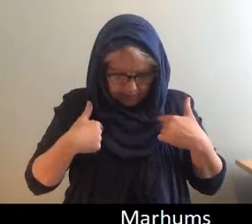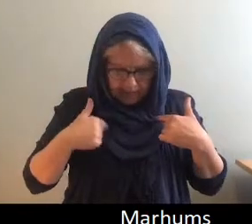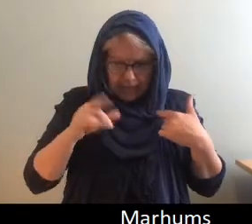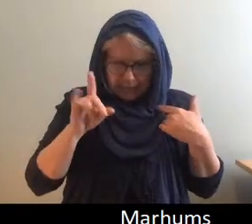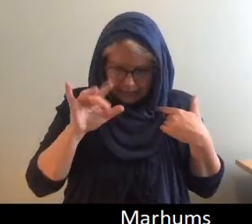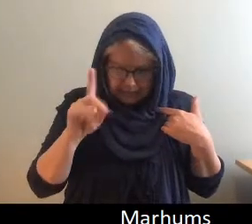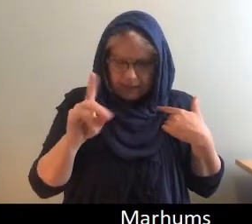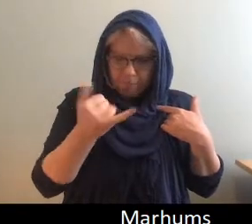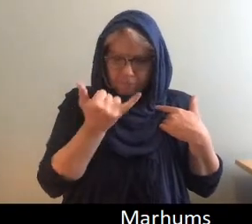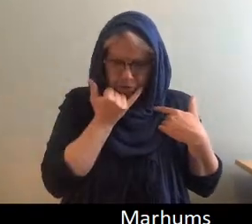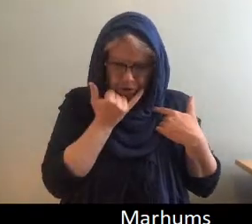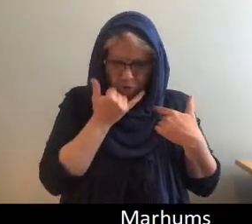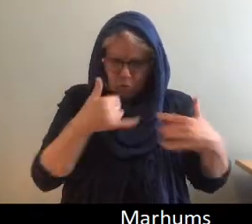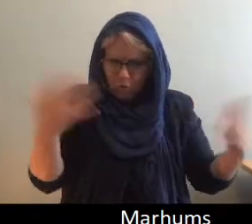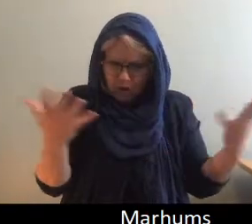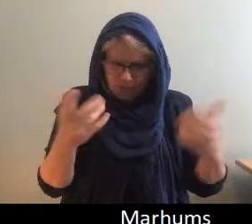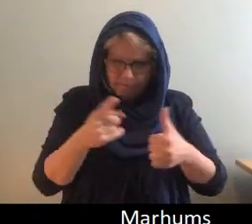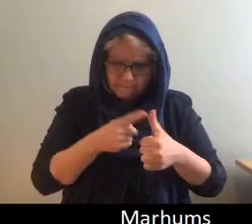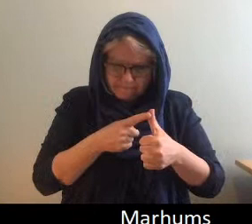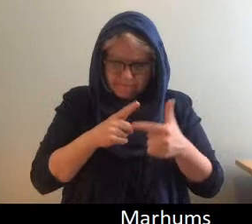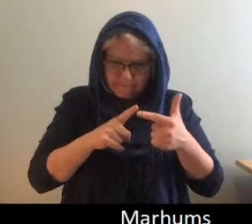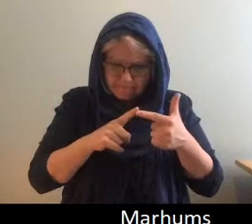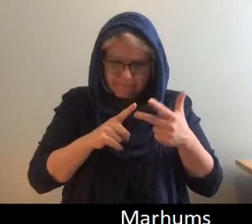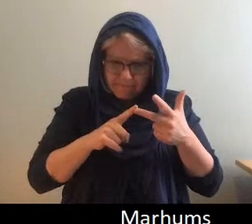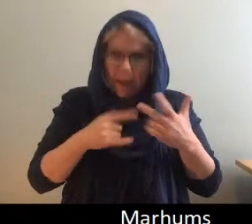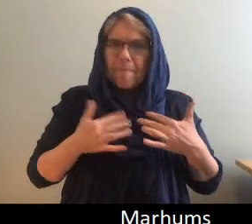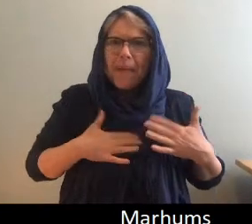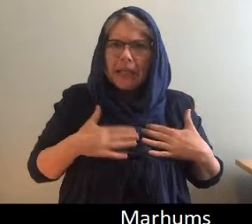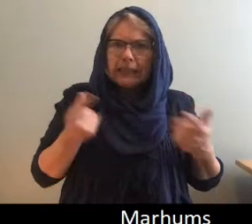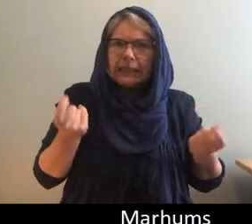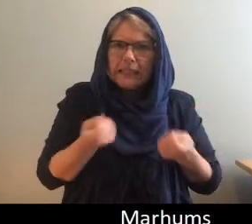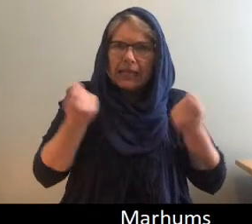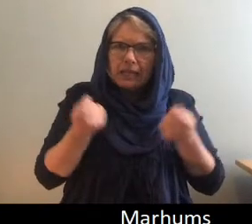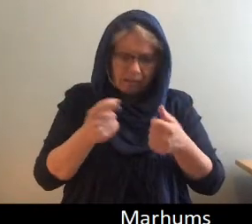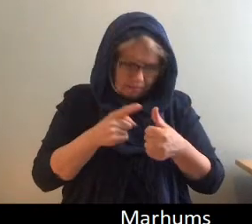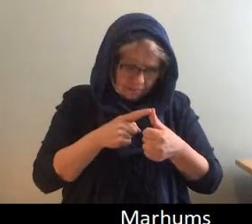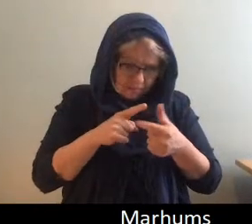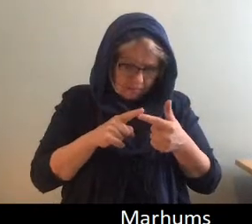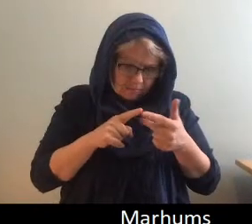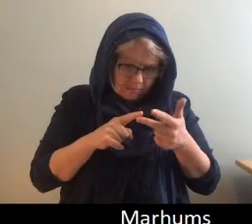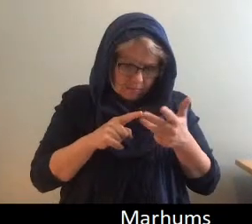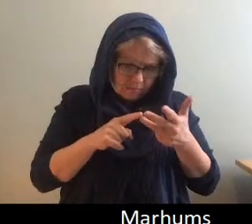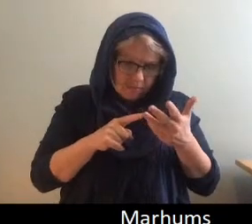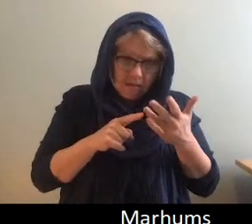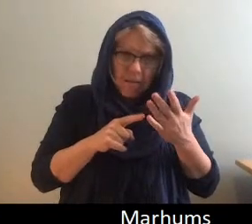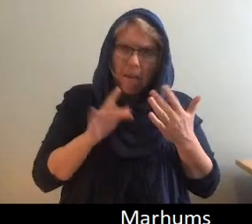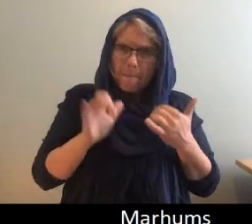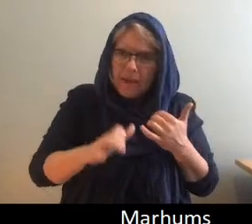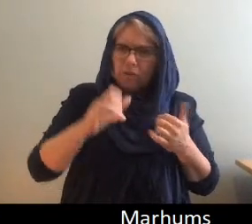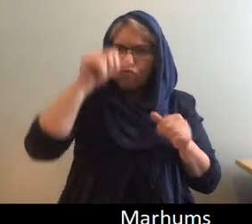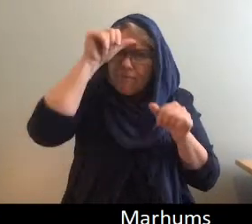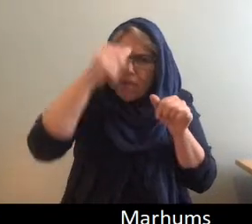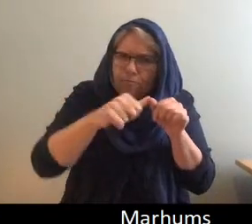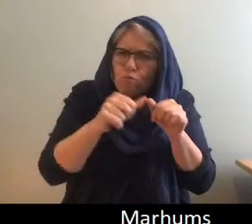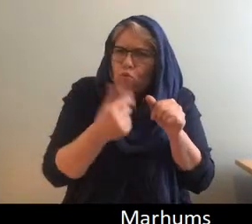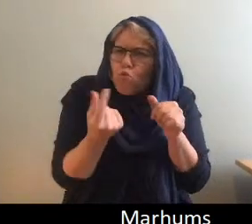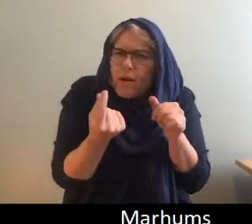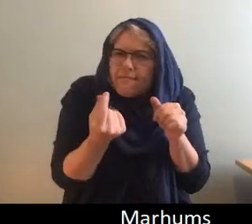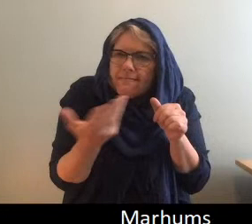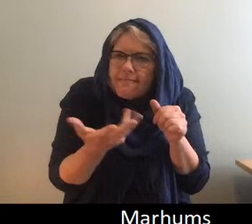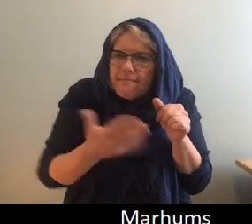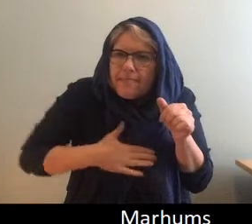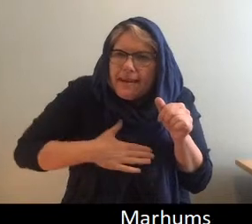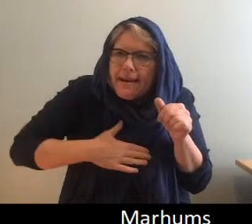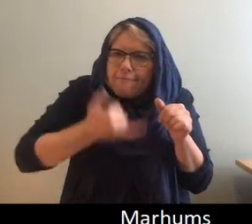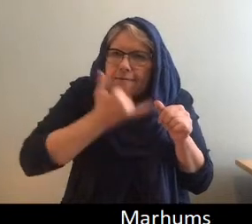it for the sake of reading it, and we just read it for the sake of getting it done, if we just read the Quran for the sake of finishing it, we have not done